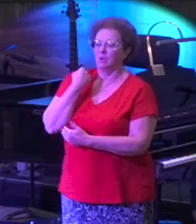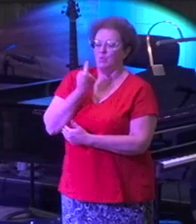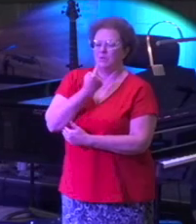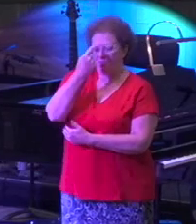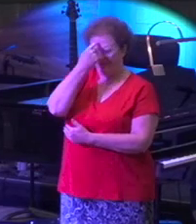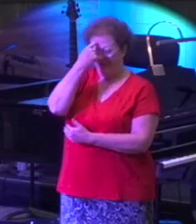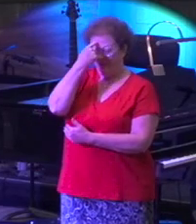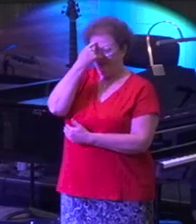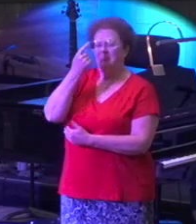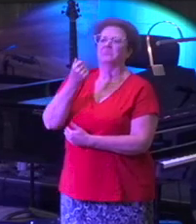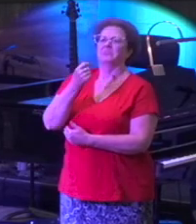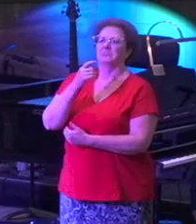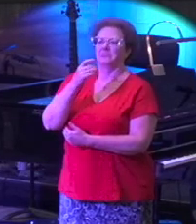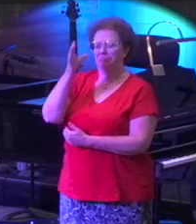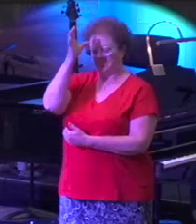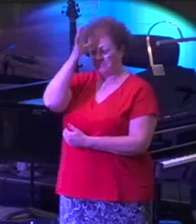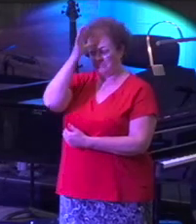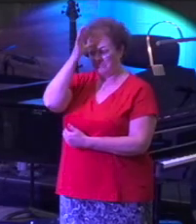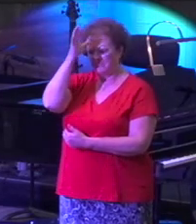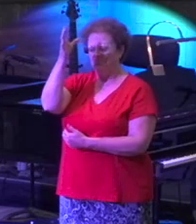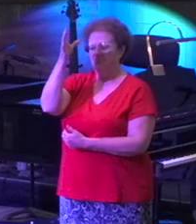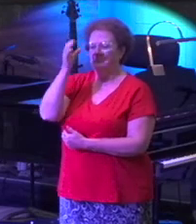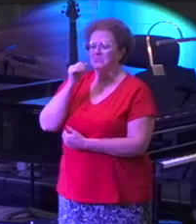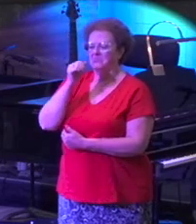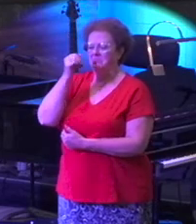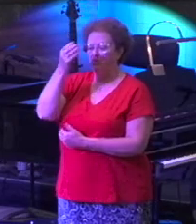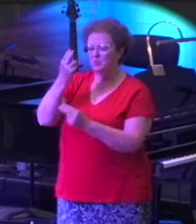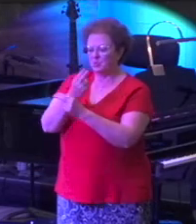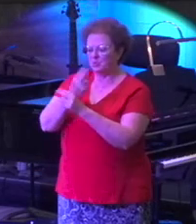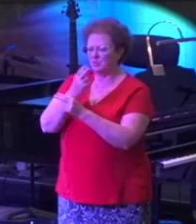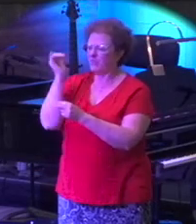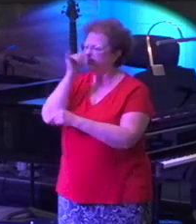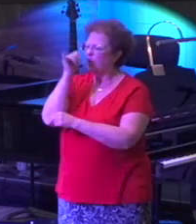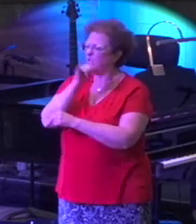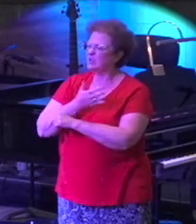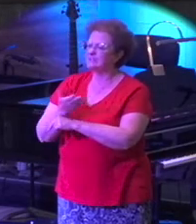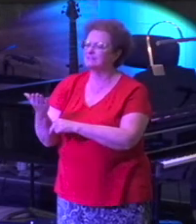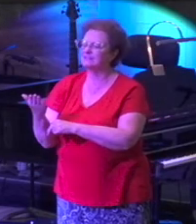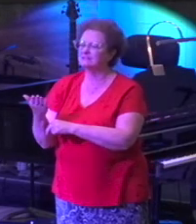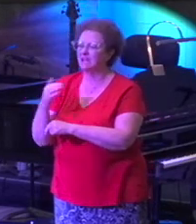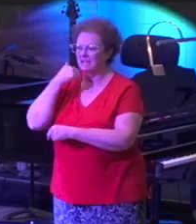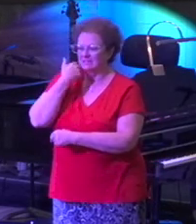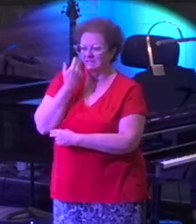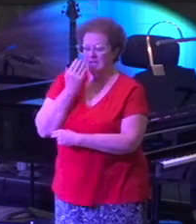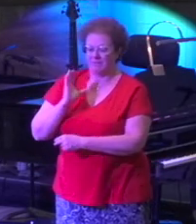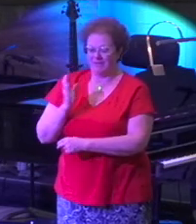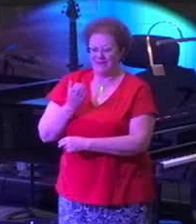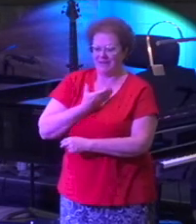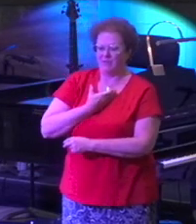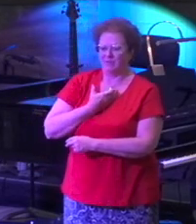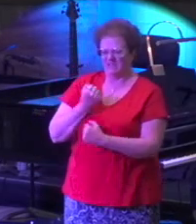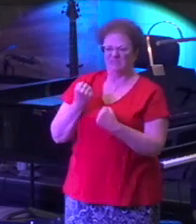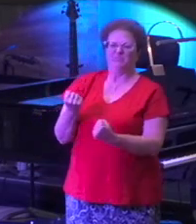looks wise. God intentionally uses the foolish things to shame our strong,